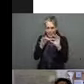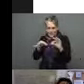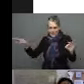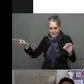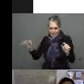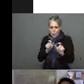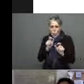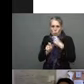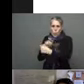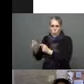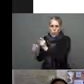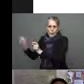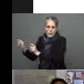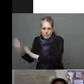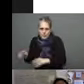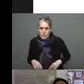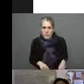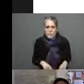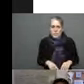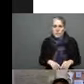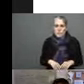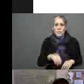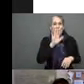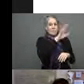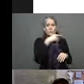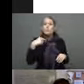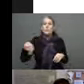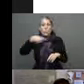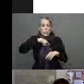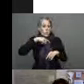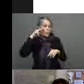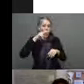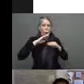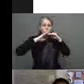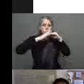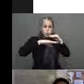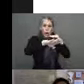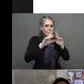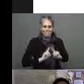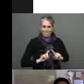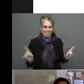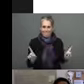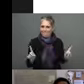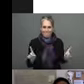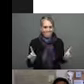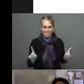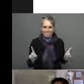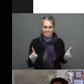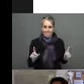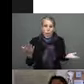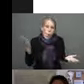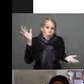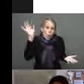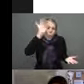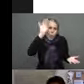So actually, I'm sorry, so we have not looked at prosody at all. And this is a little bit just due to the fact that